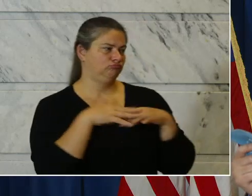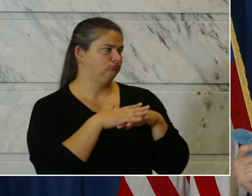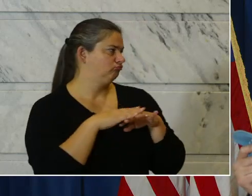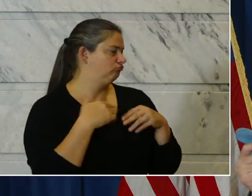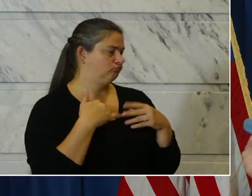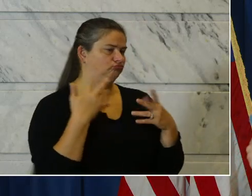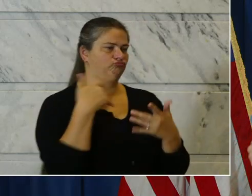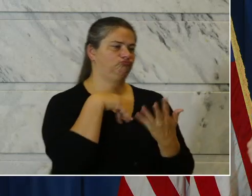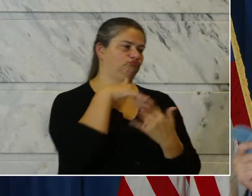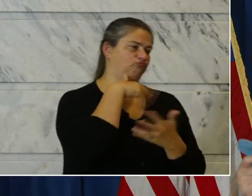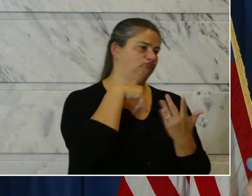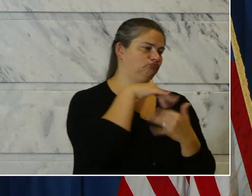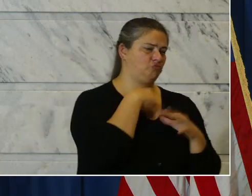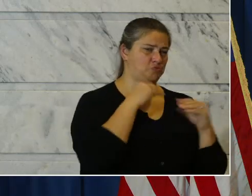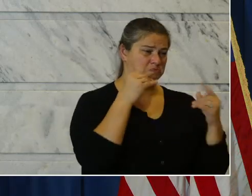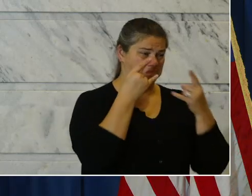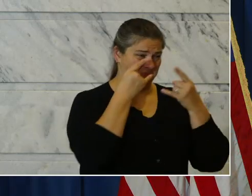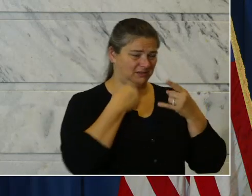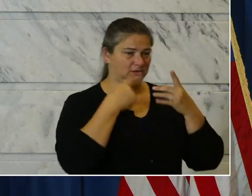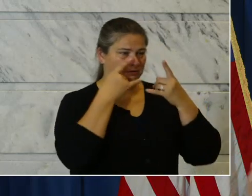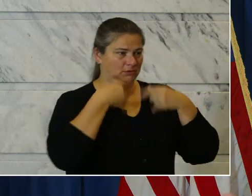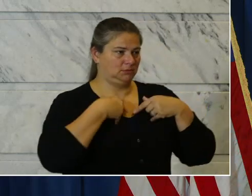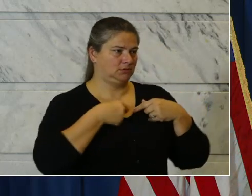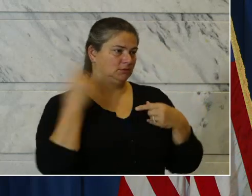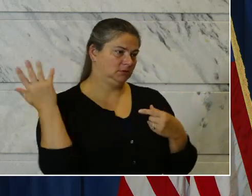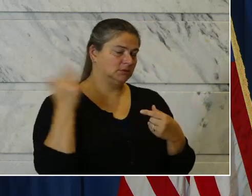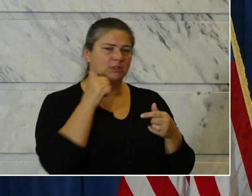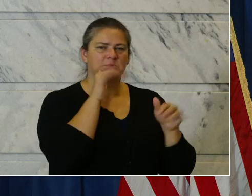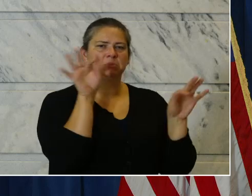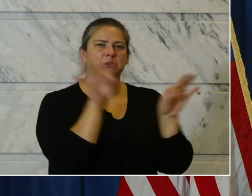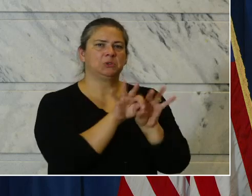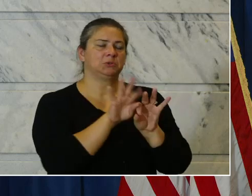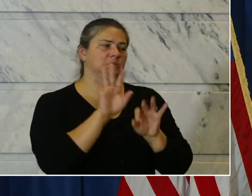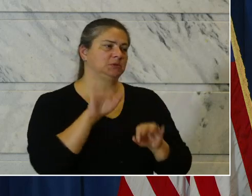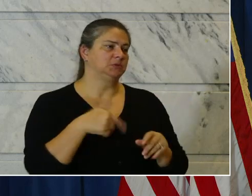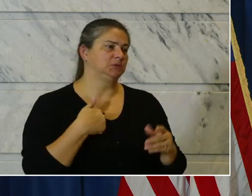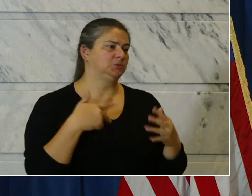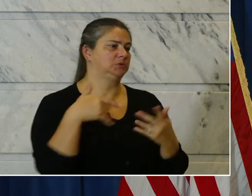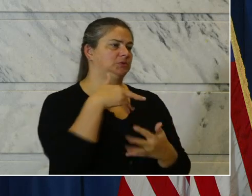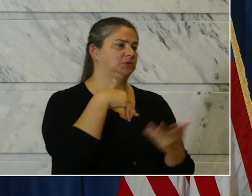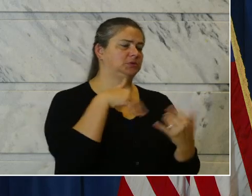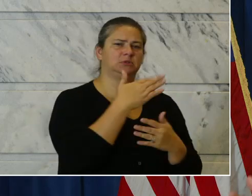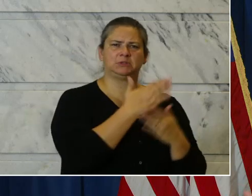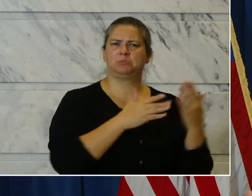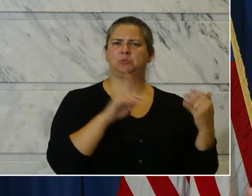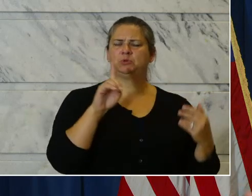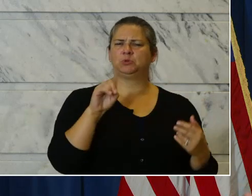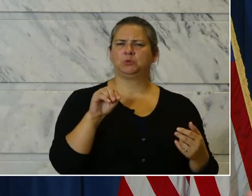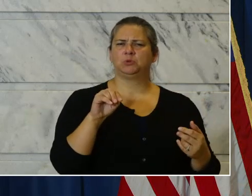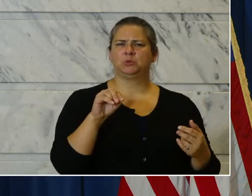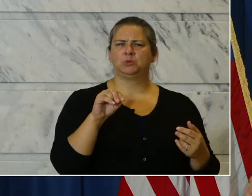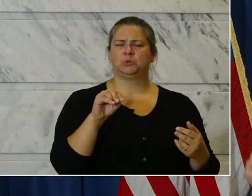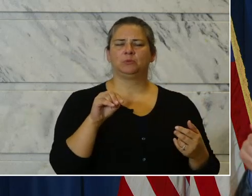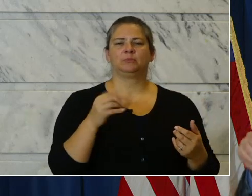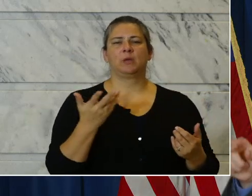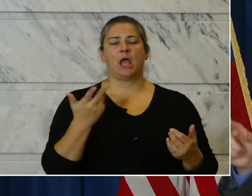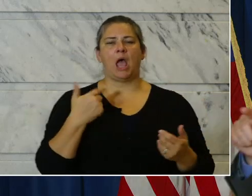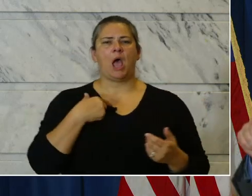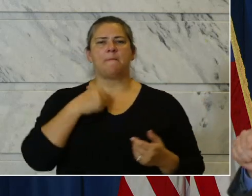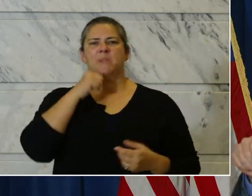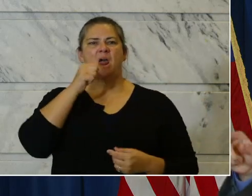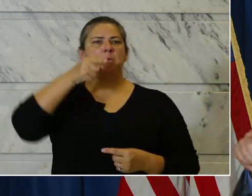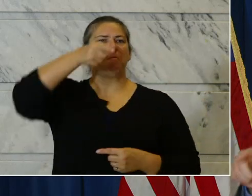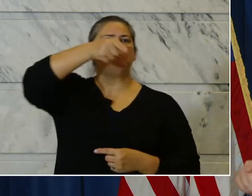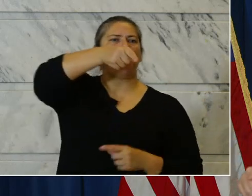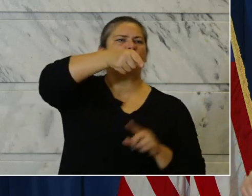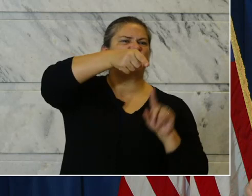is not as important as it is, and they're not taking the steps they need. So all those activities, whatever it is, and I'm not going to point the finger at